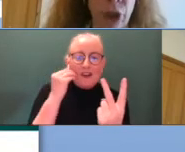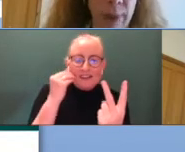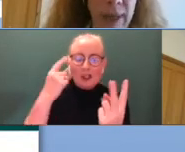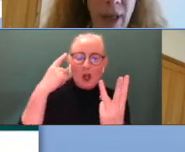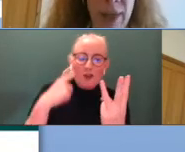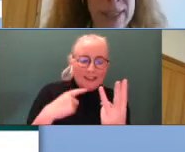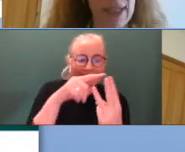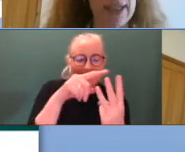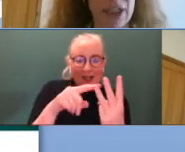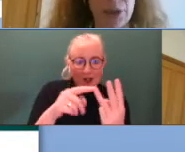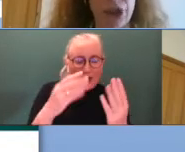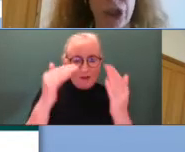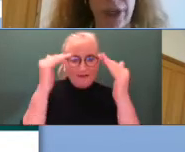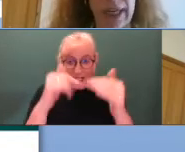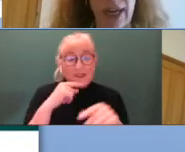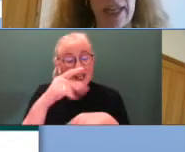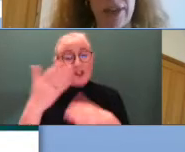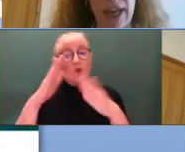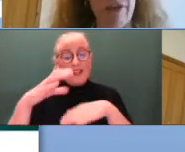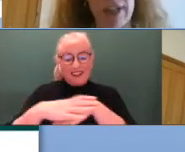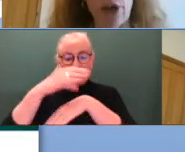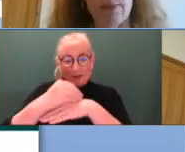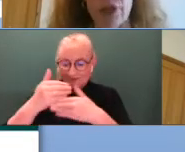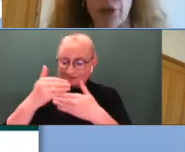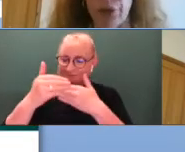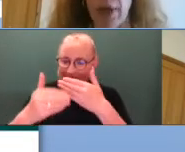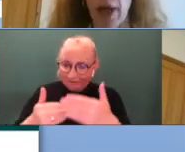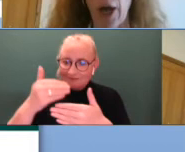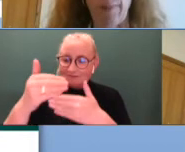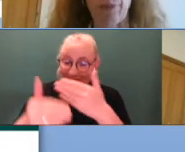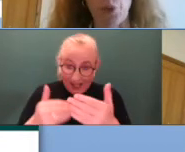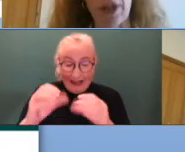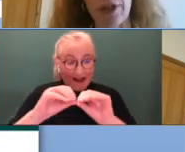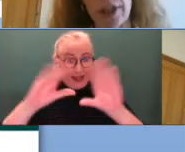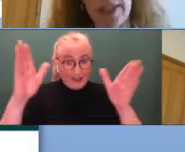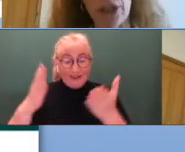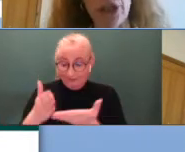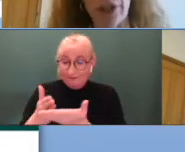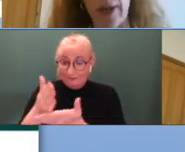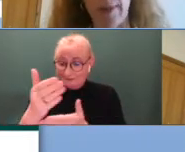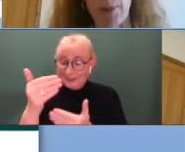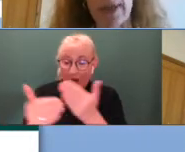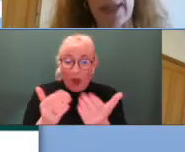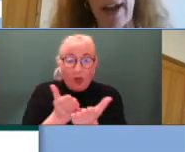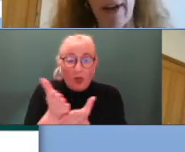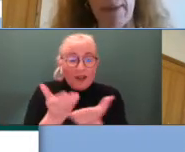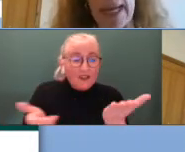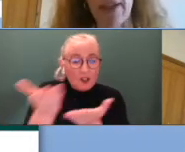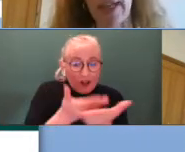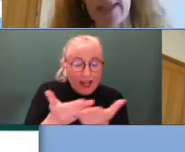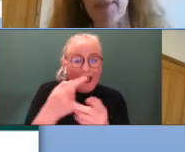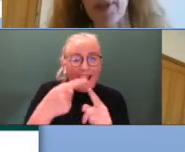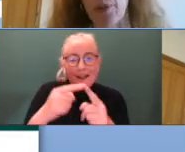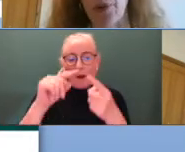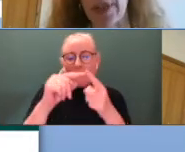also showing that it's a continuous journey. And I think that really comes through with the discussion and the points that Caroline made,